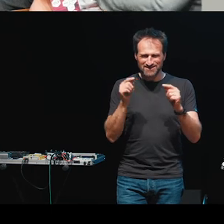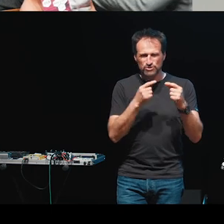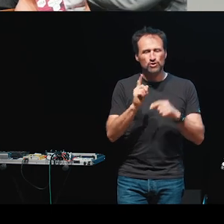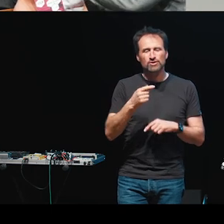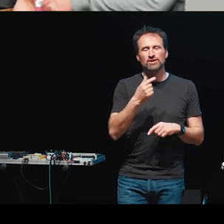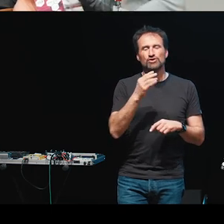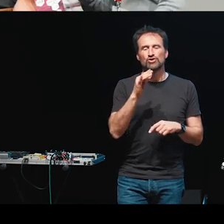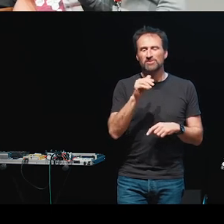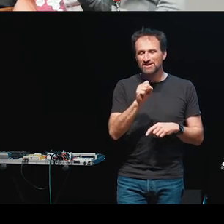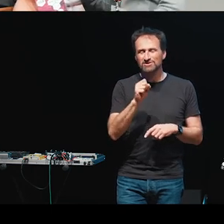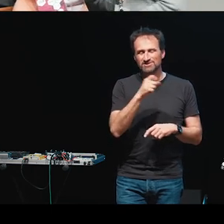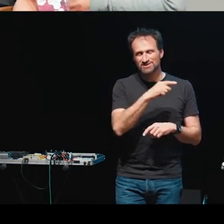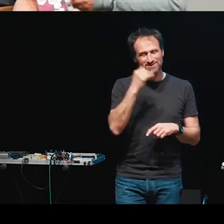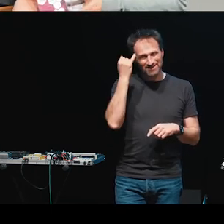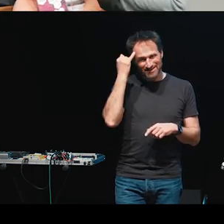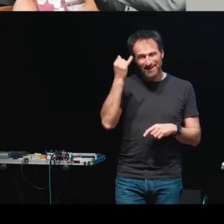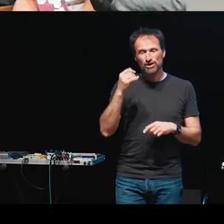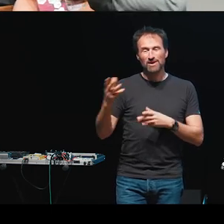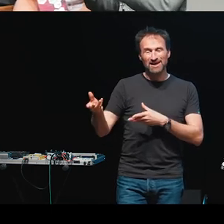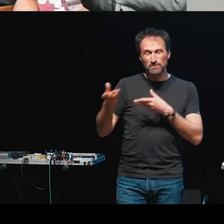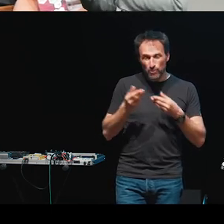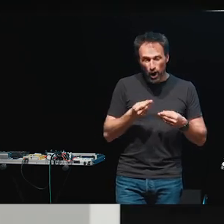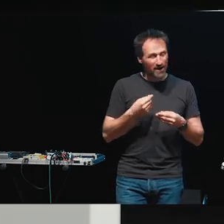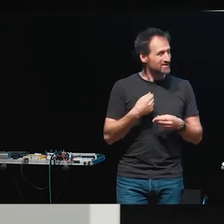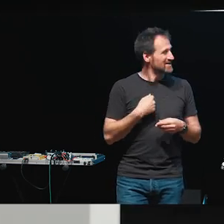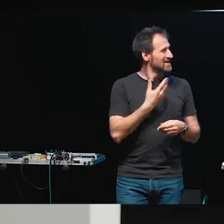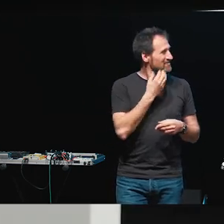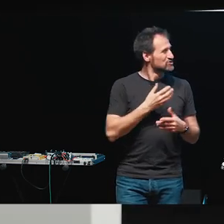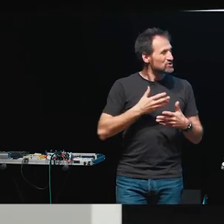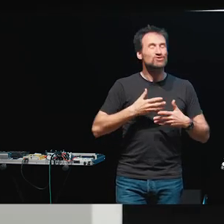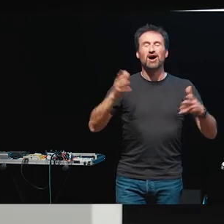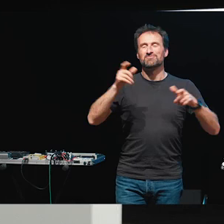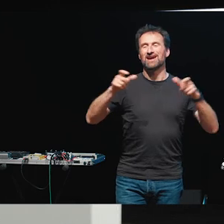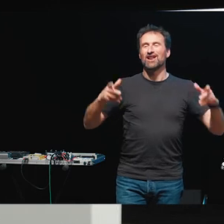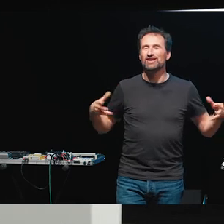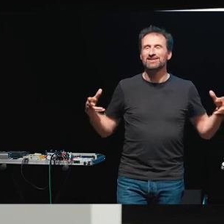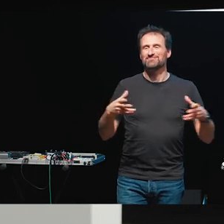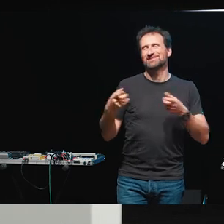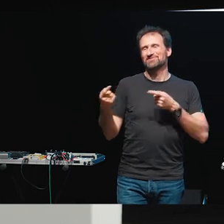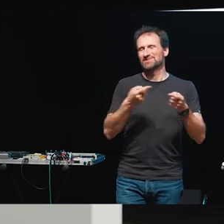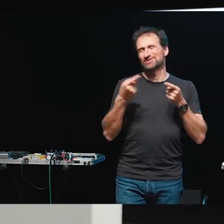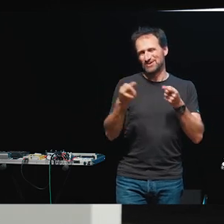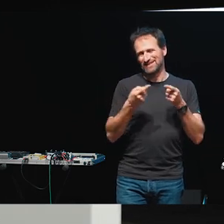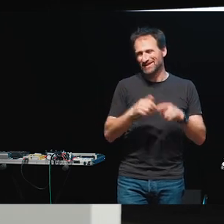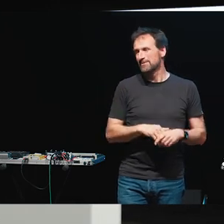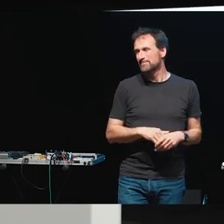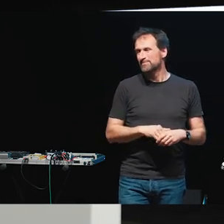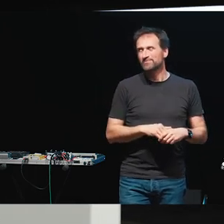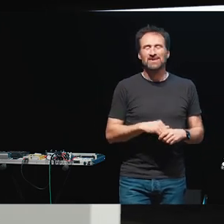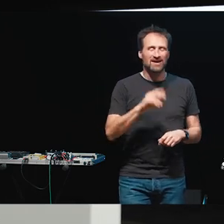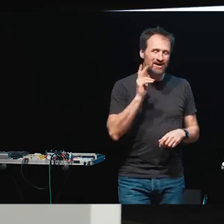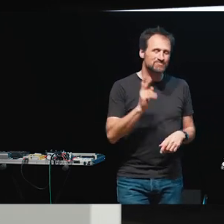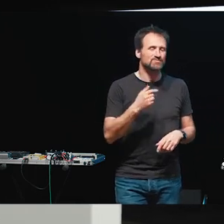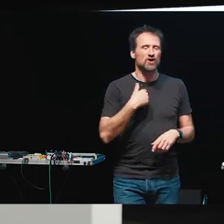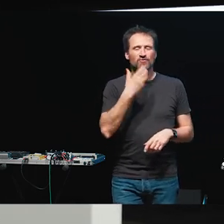idea about import await, which I want to discuss with more people and gradually. And so I also